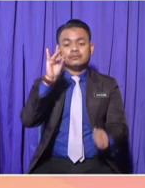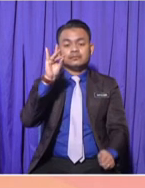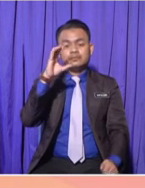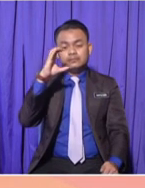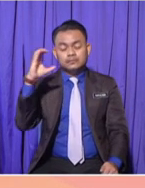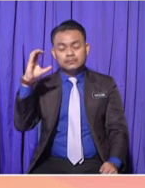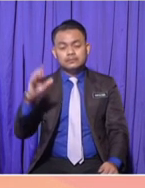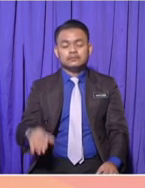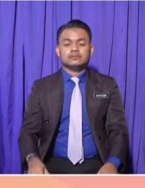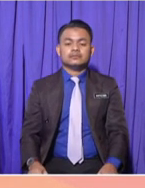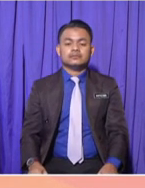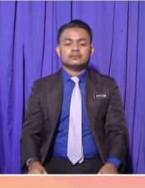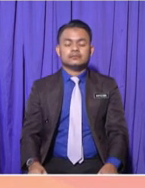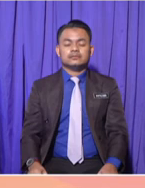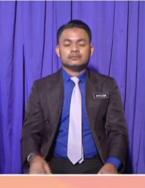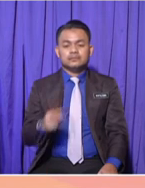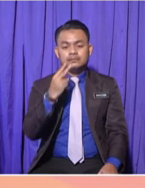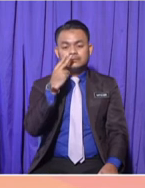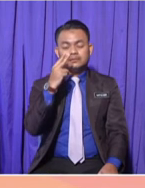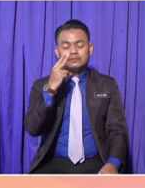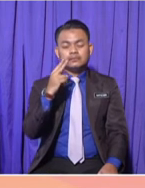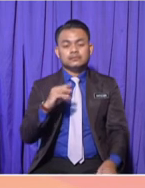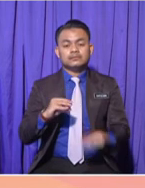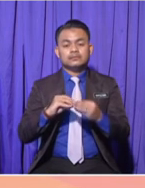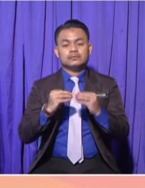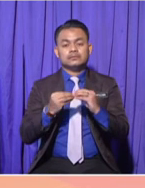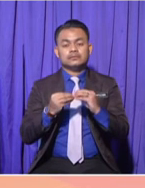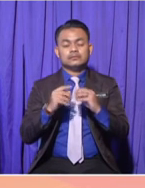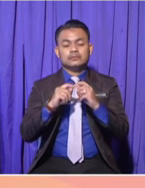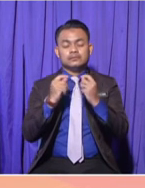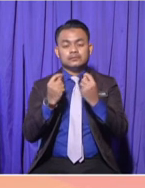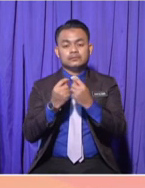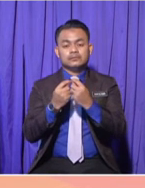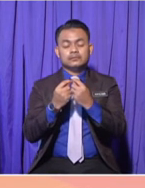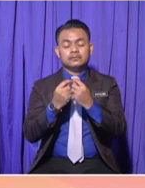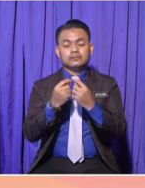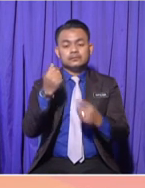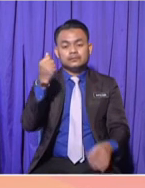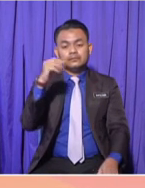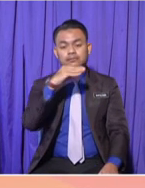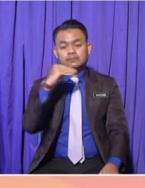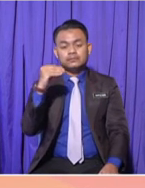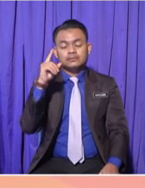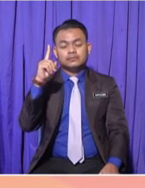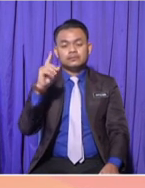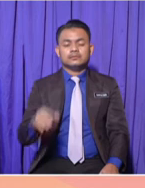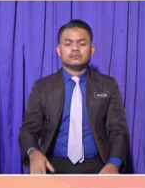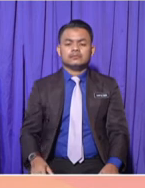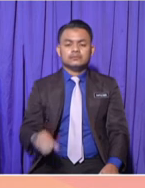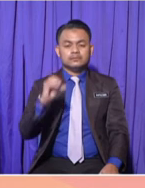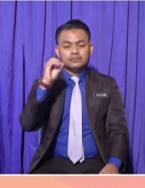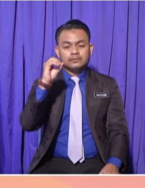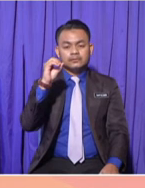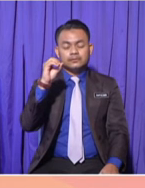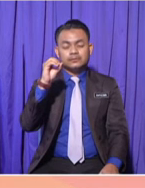Then let's look at the numbers in the tens and ones place. There's a 0 in the